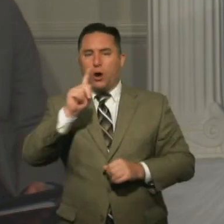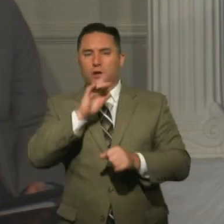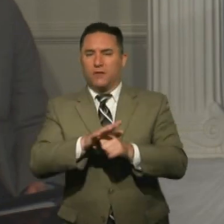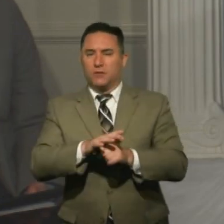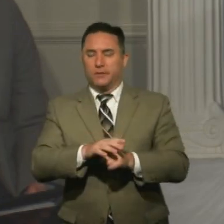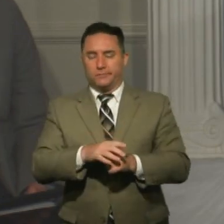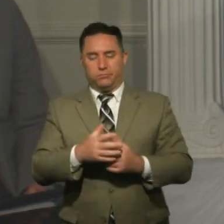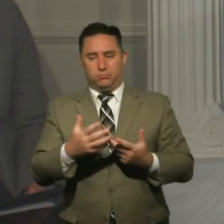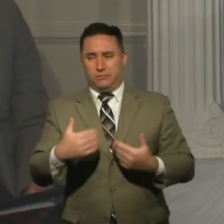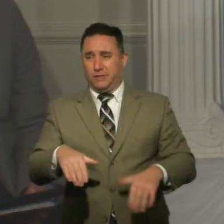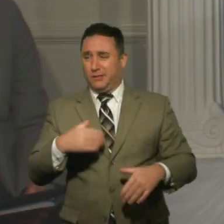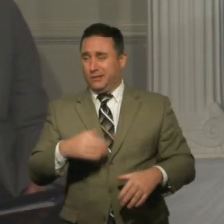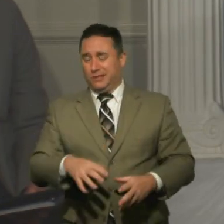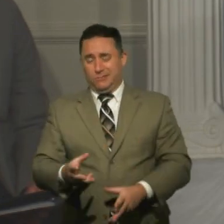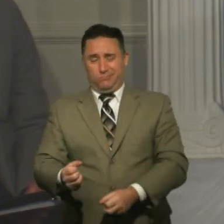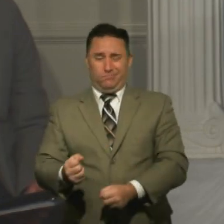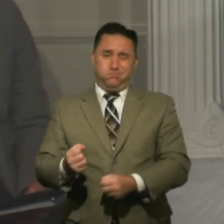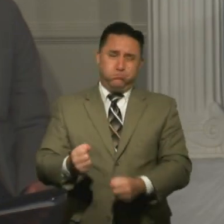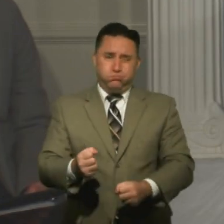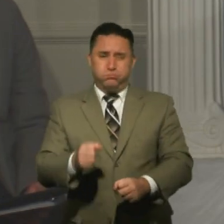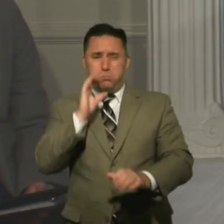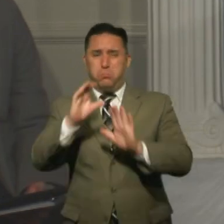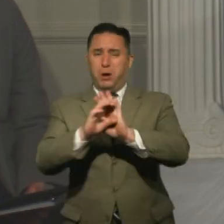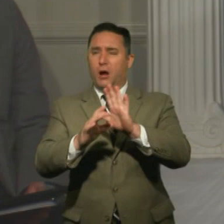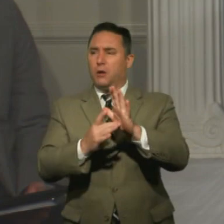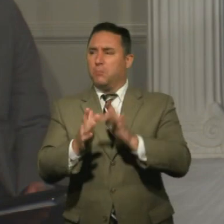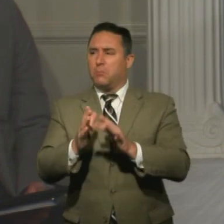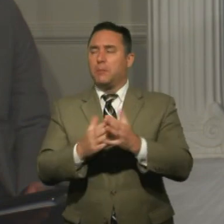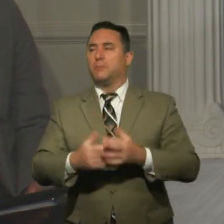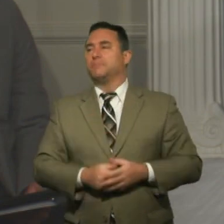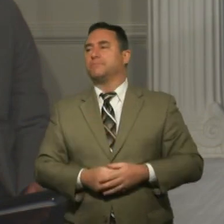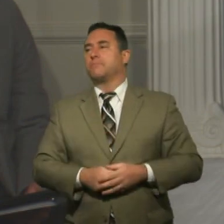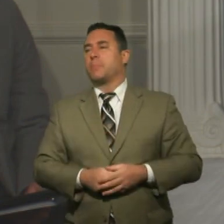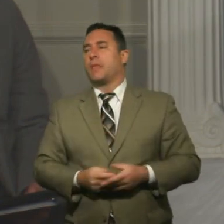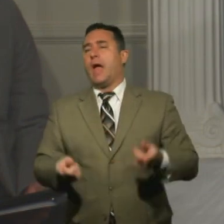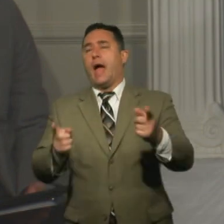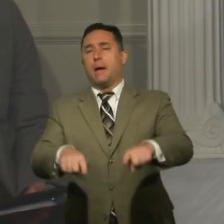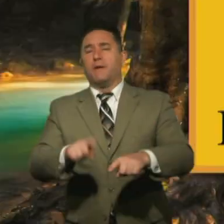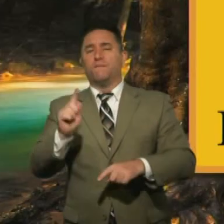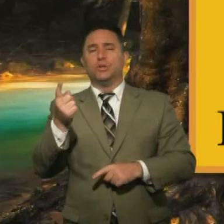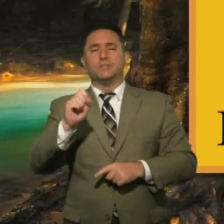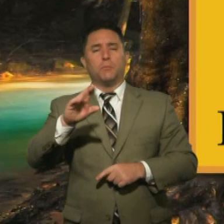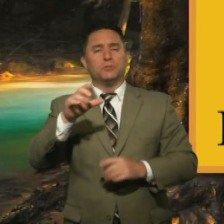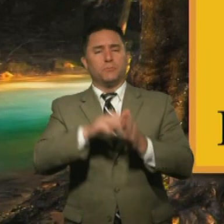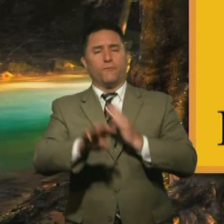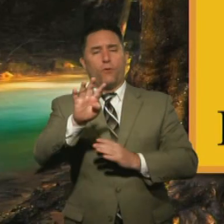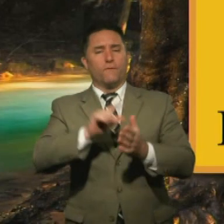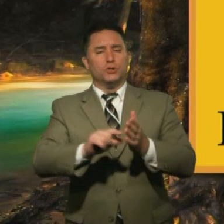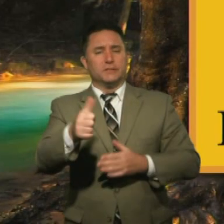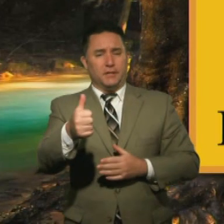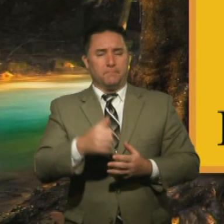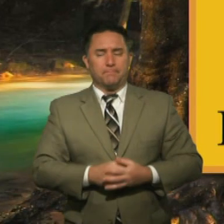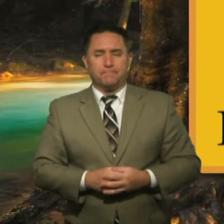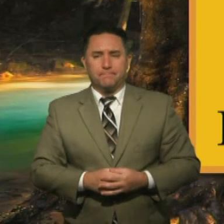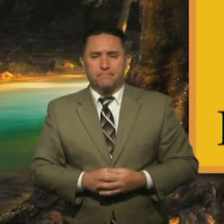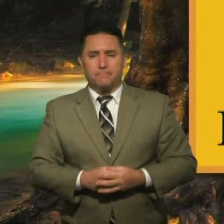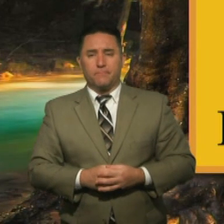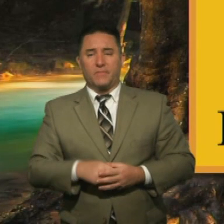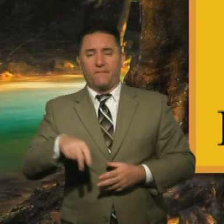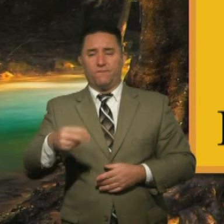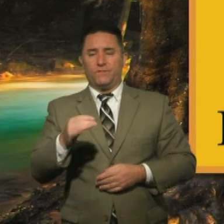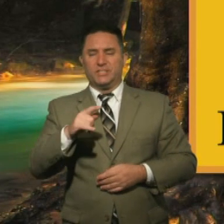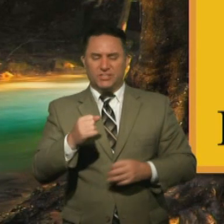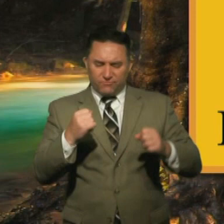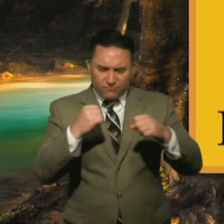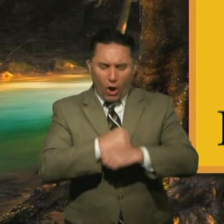was one of the strongest symbols in the Bible. So let's look what happened in 1 Samuel 4:10. The Philistines